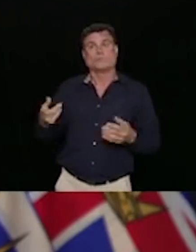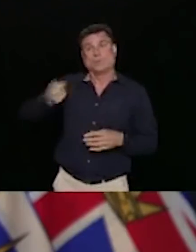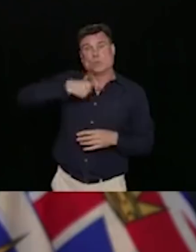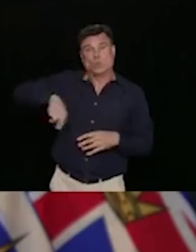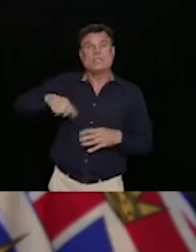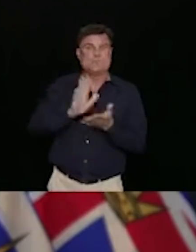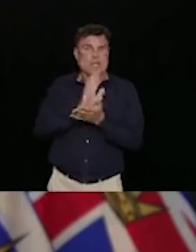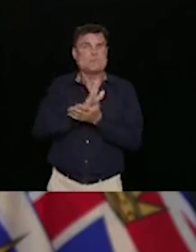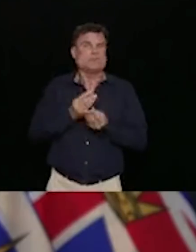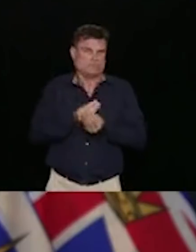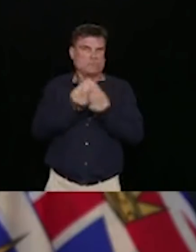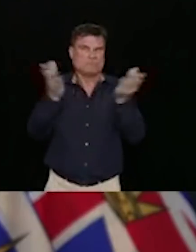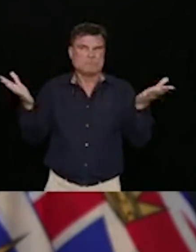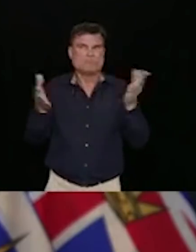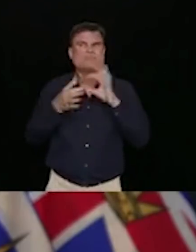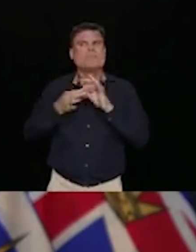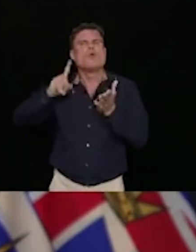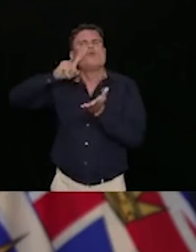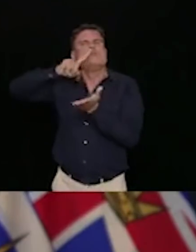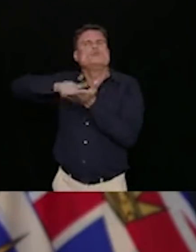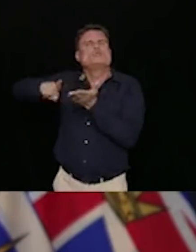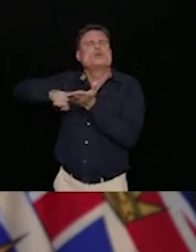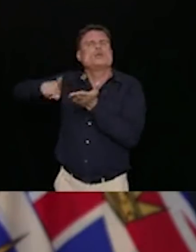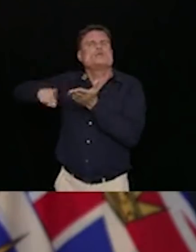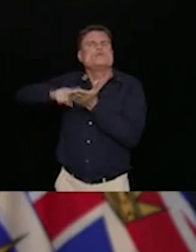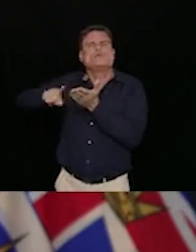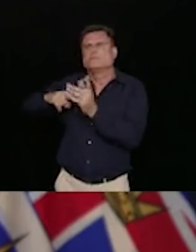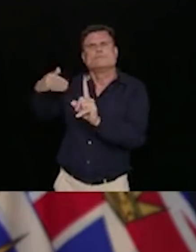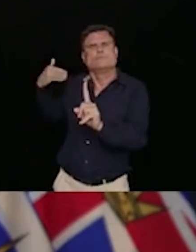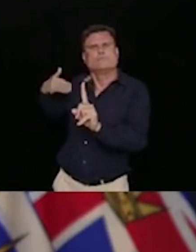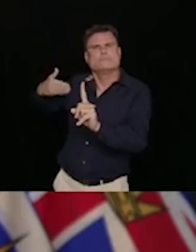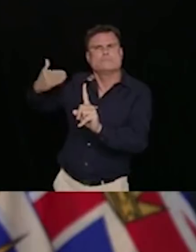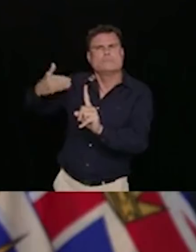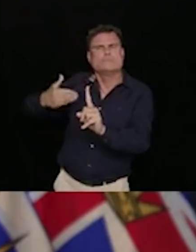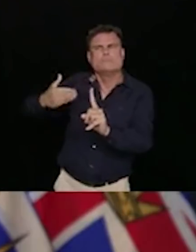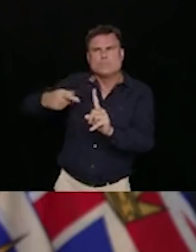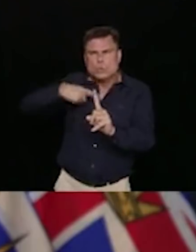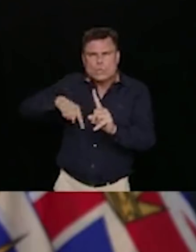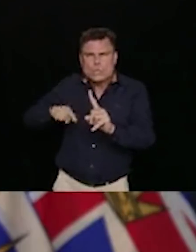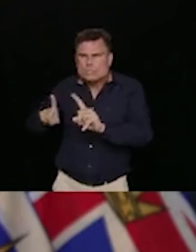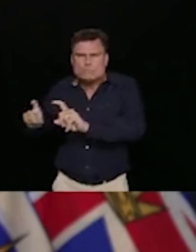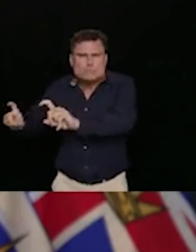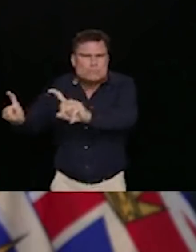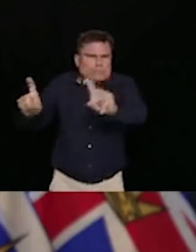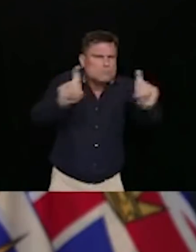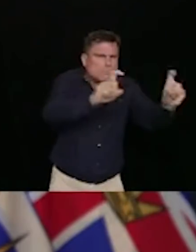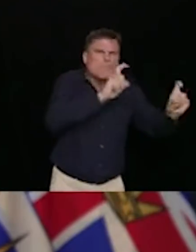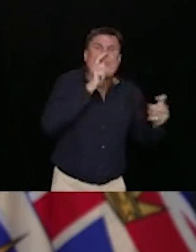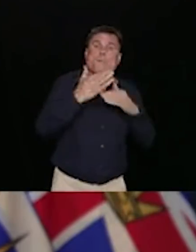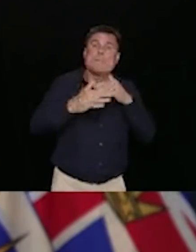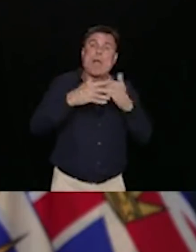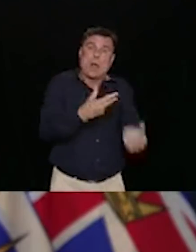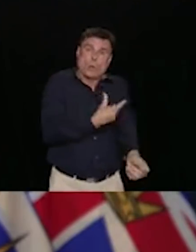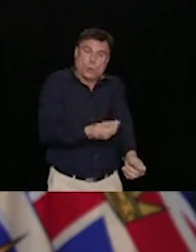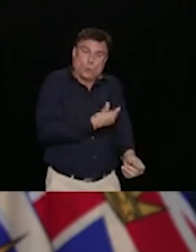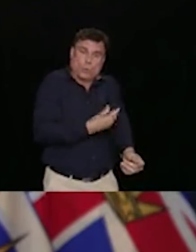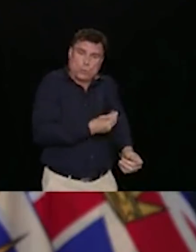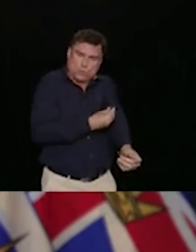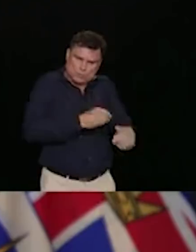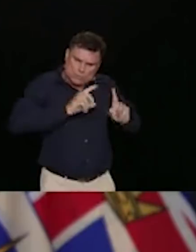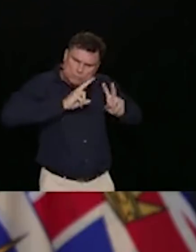for symptoms, limit your contact with others through this incubation period, and contact 811 if you have